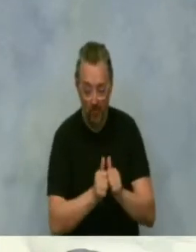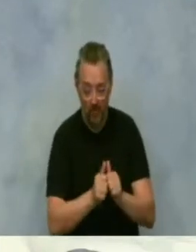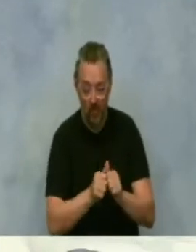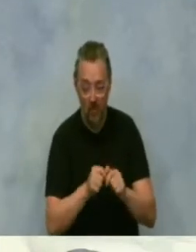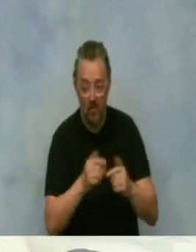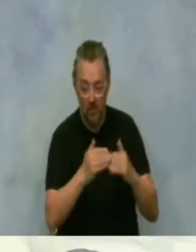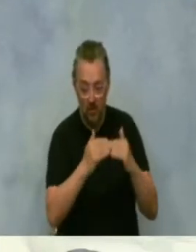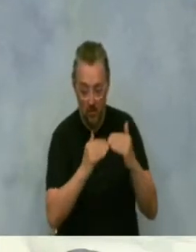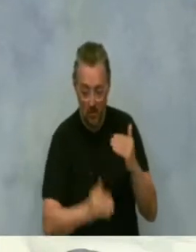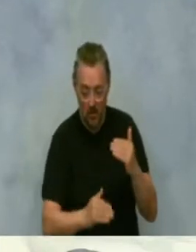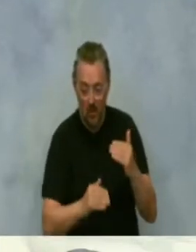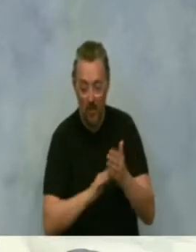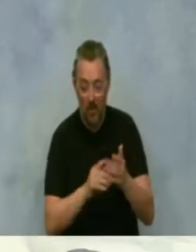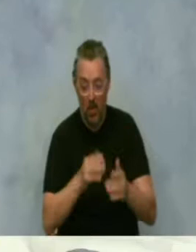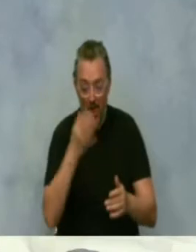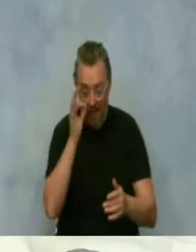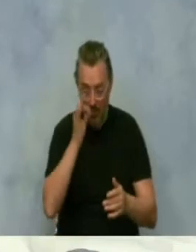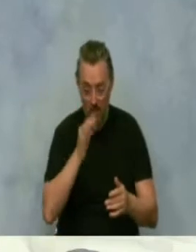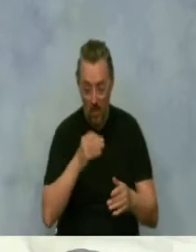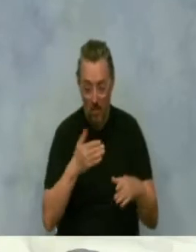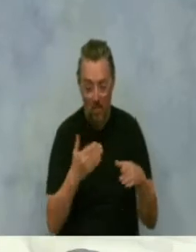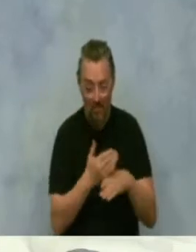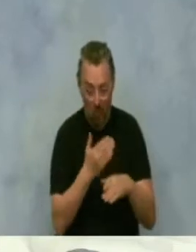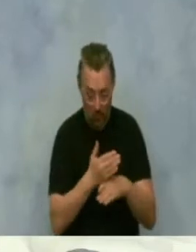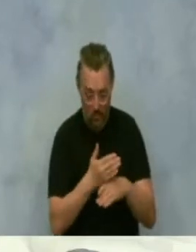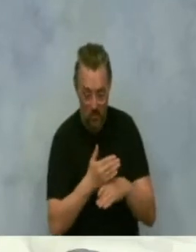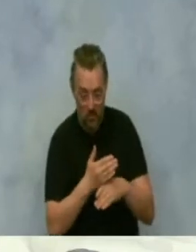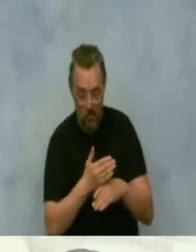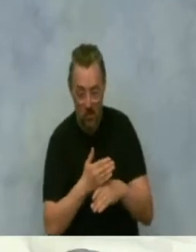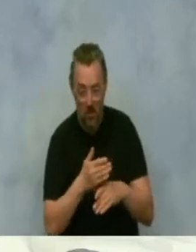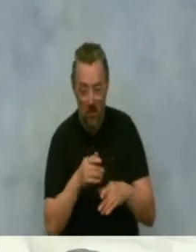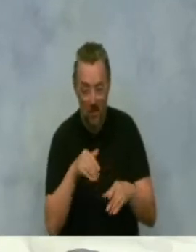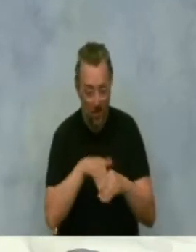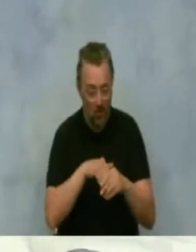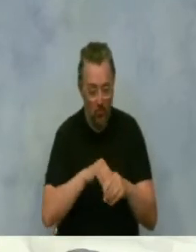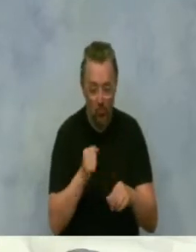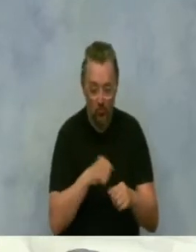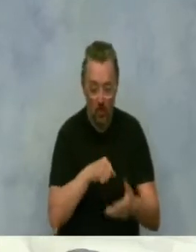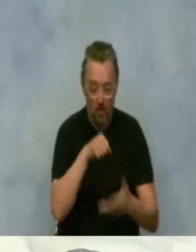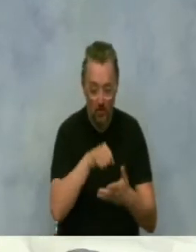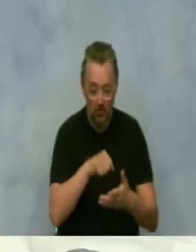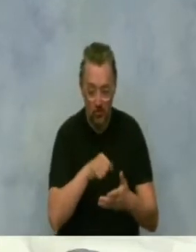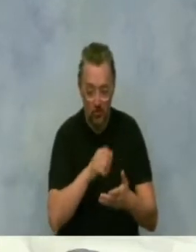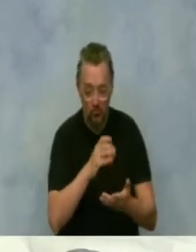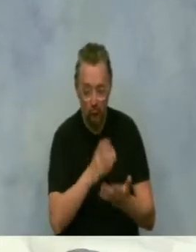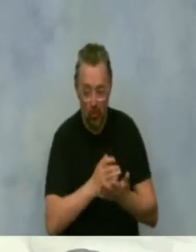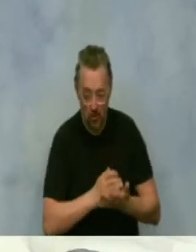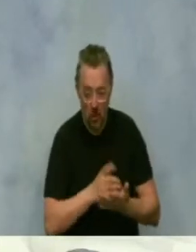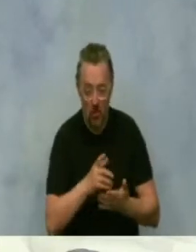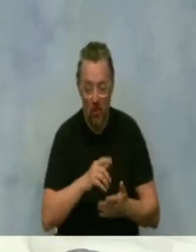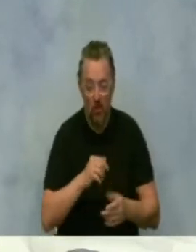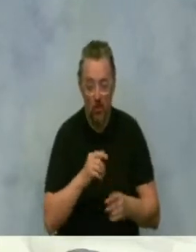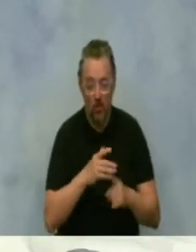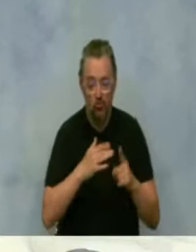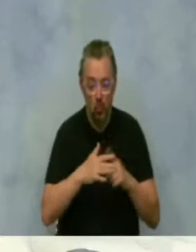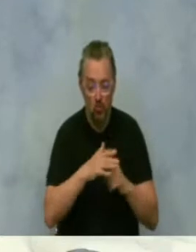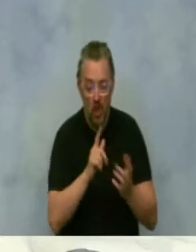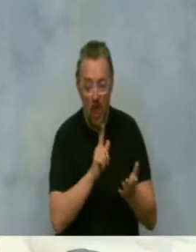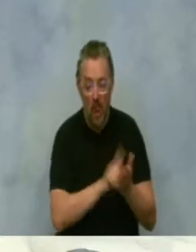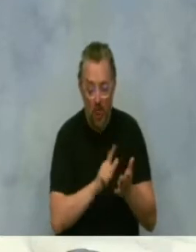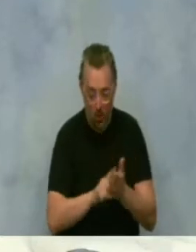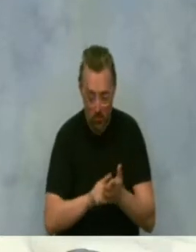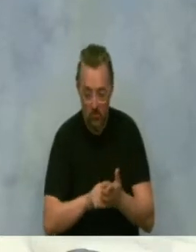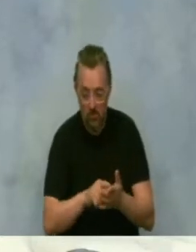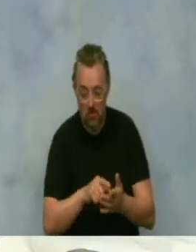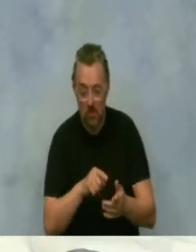Firstly, that the Council's reported performance and contextual information for the Scottish Social Housing Charter and comparisons with other social landlords at Appendix 1 be noted, and